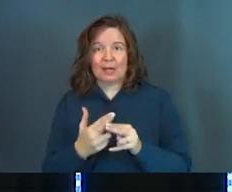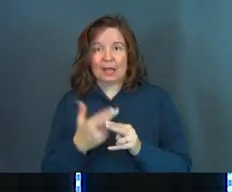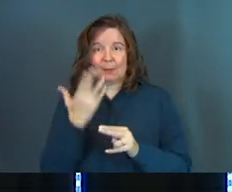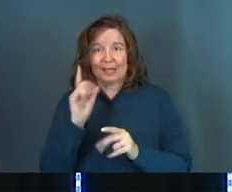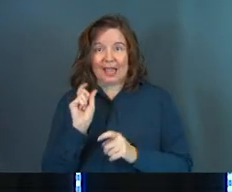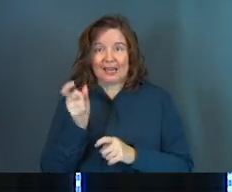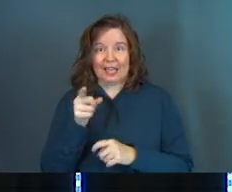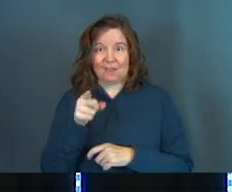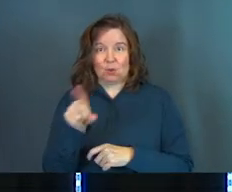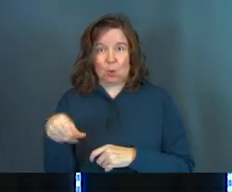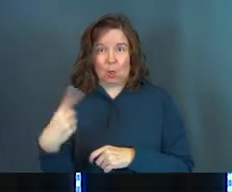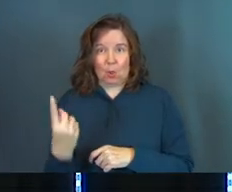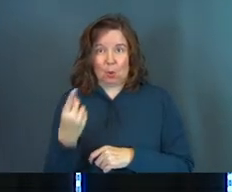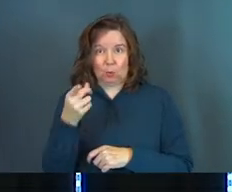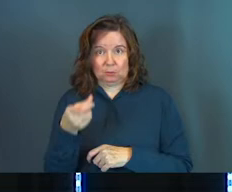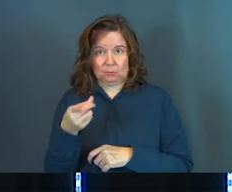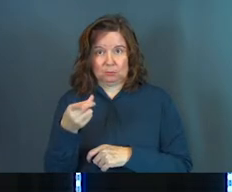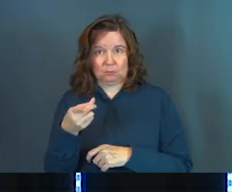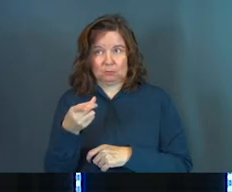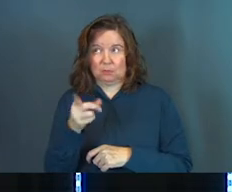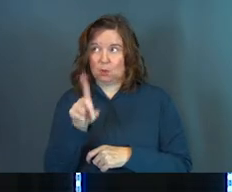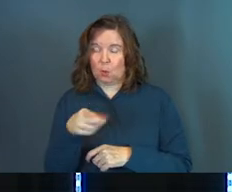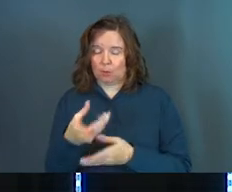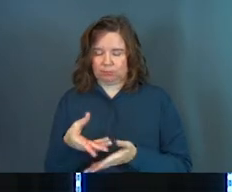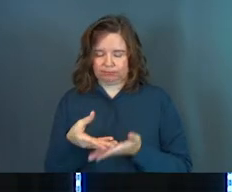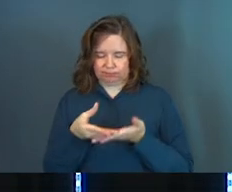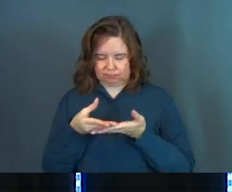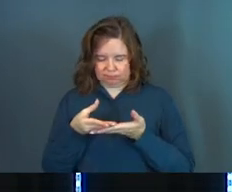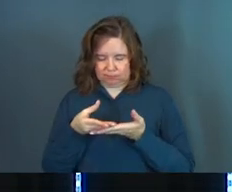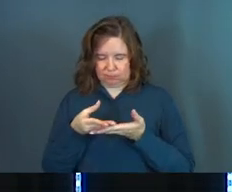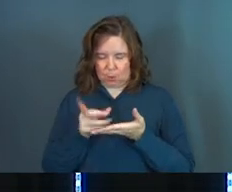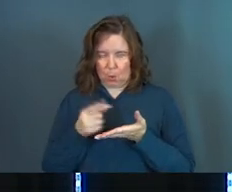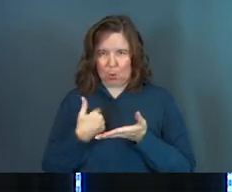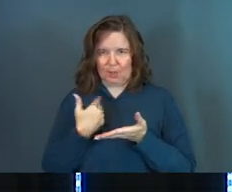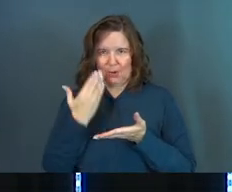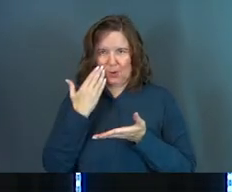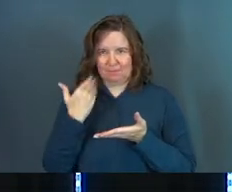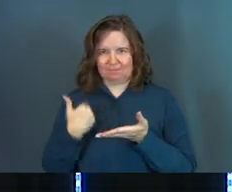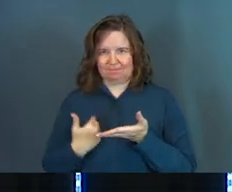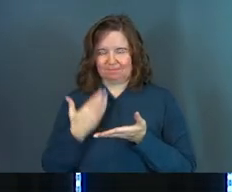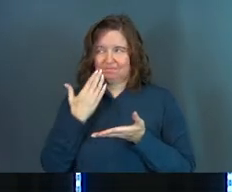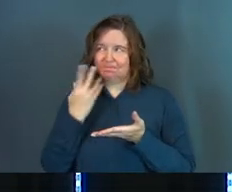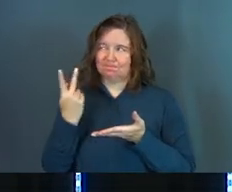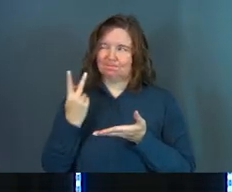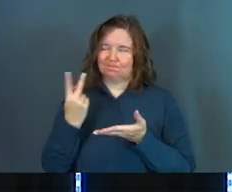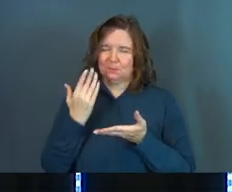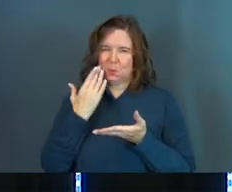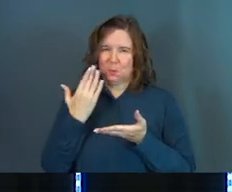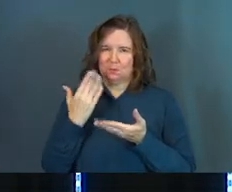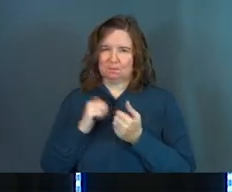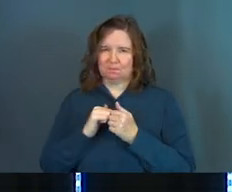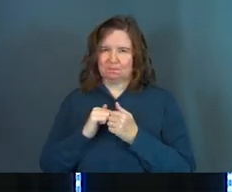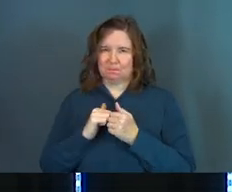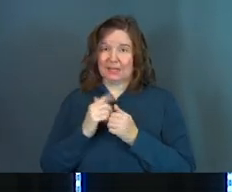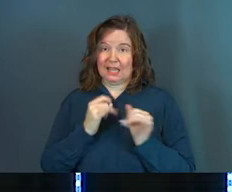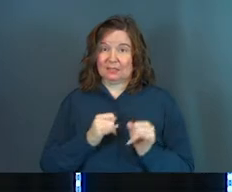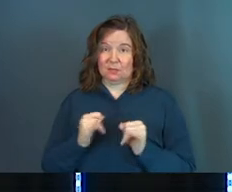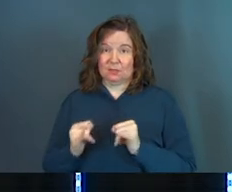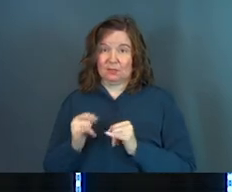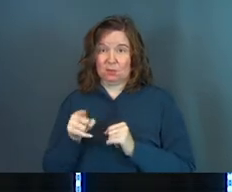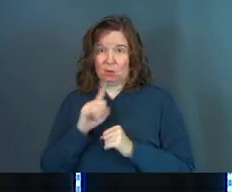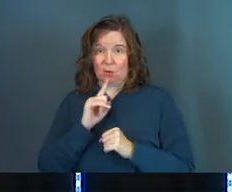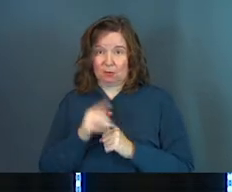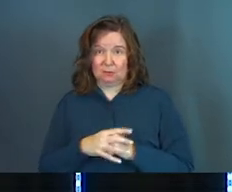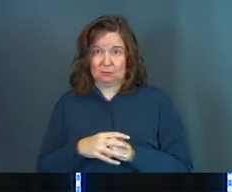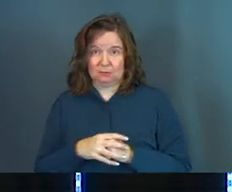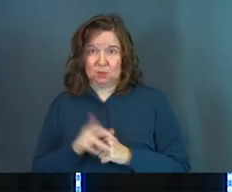God gave you and you alone. And you're the only one who will know that name. And God will know it. That's how individual you